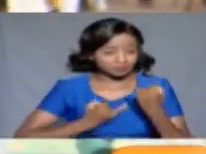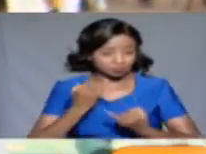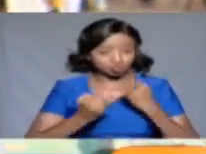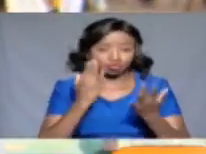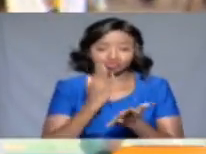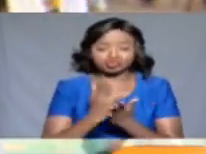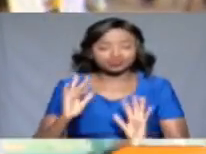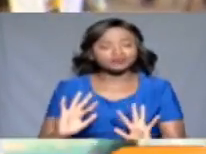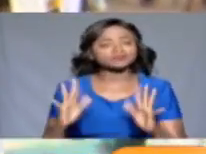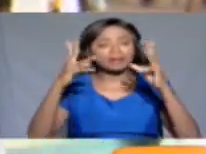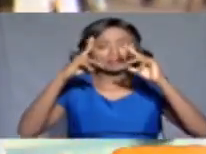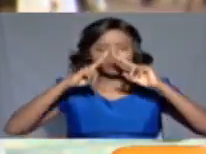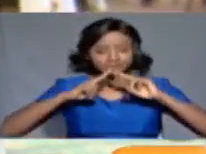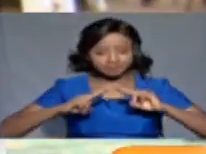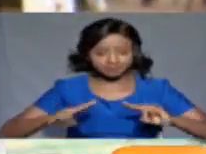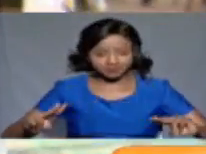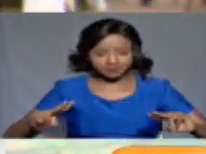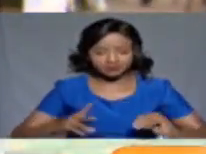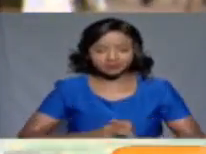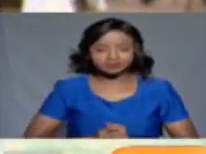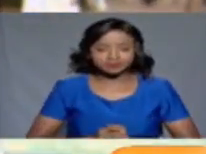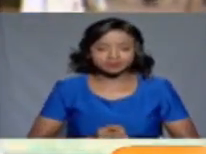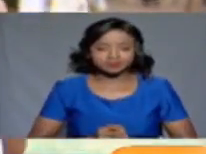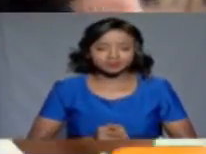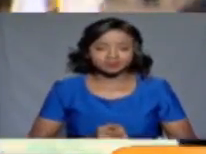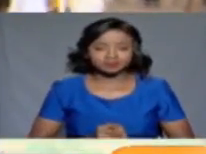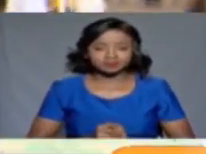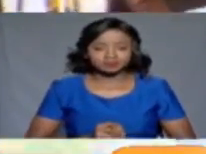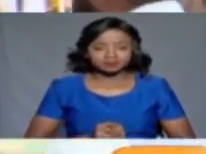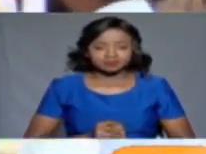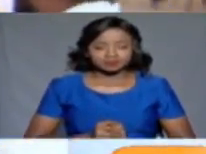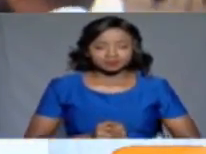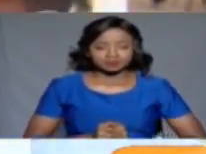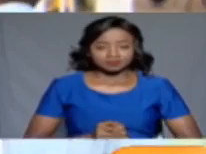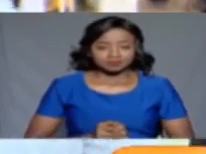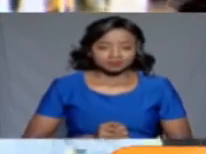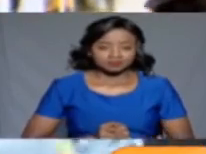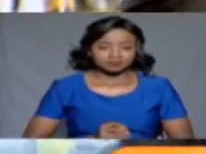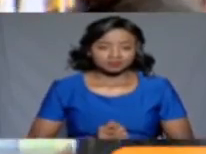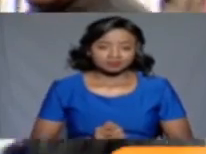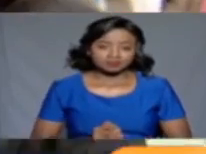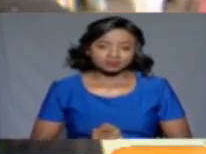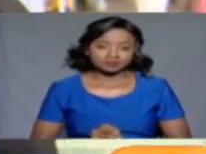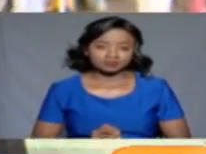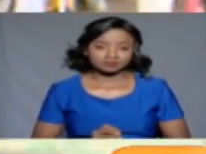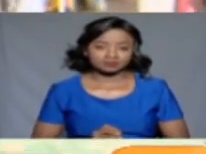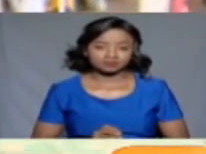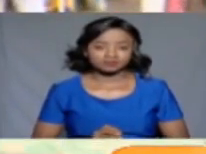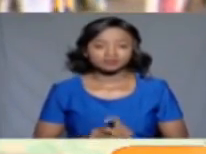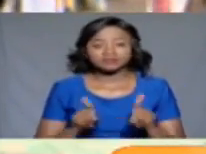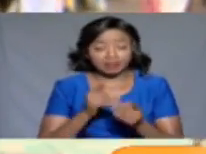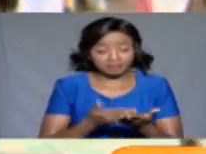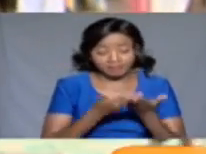peace. We help the people who are, the poor